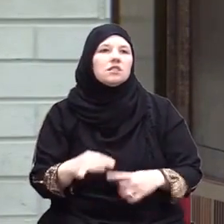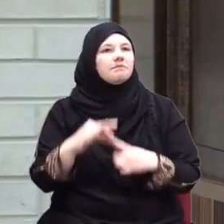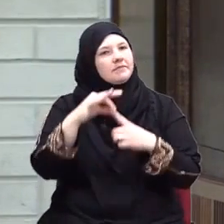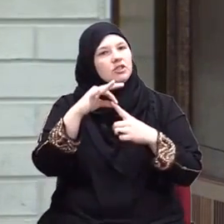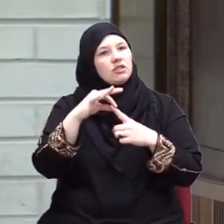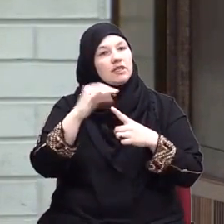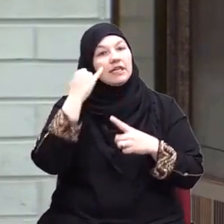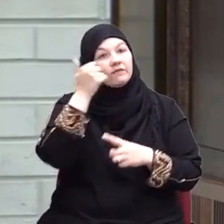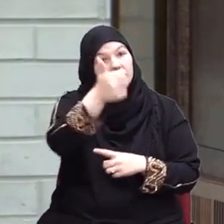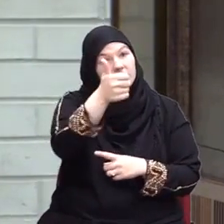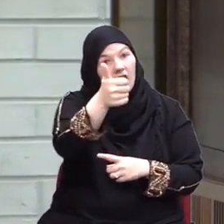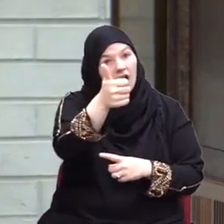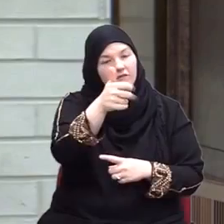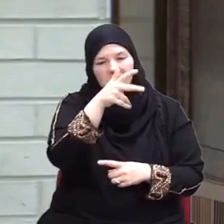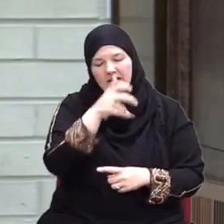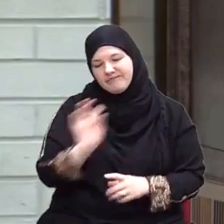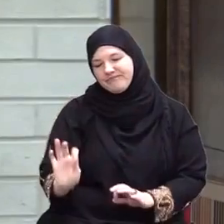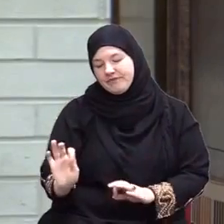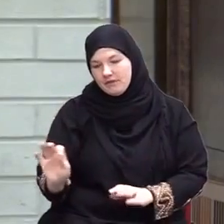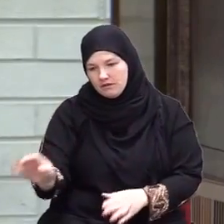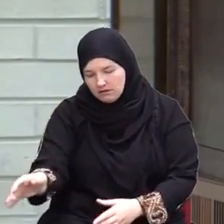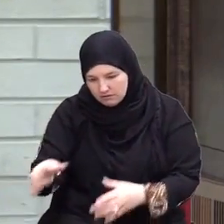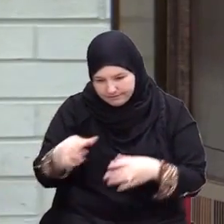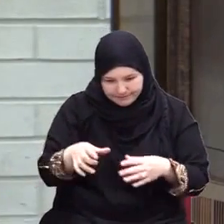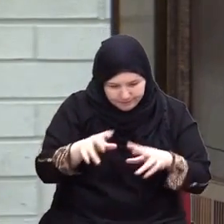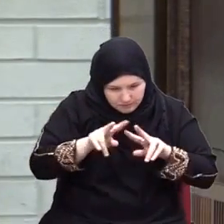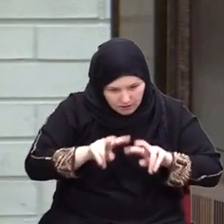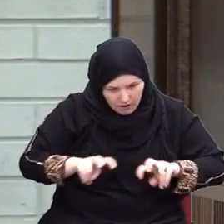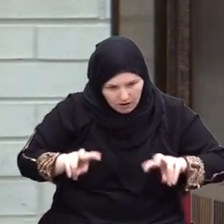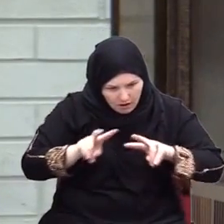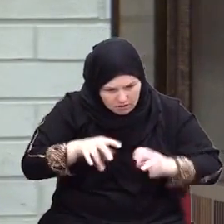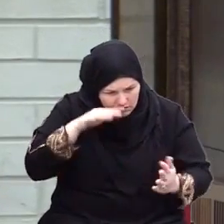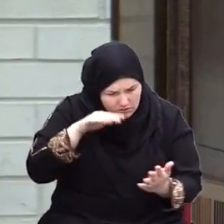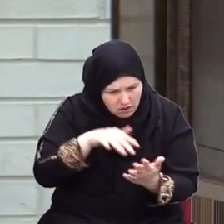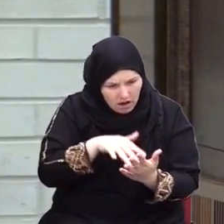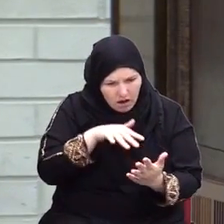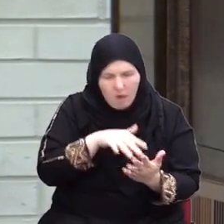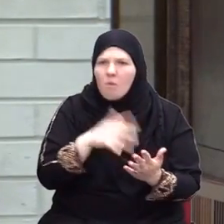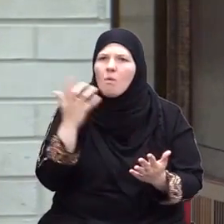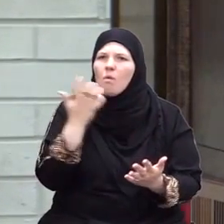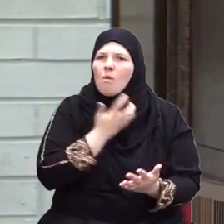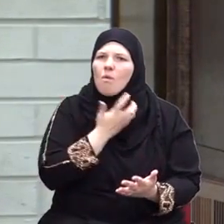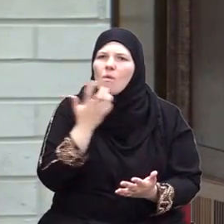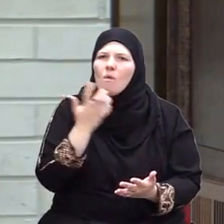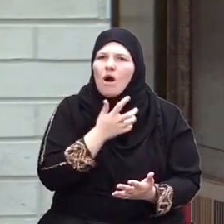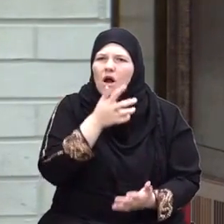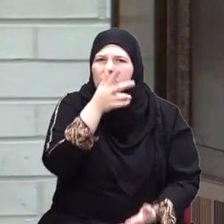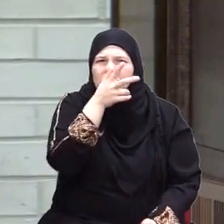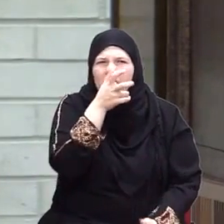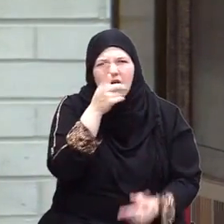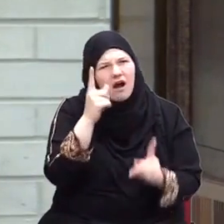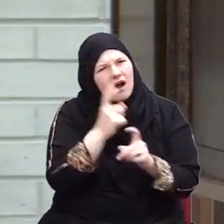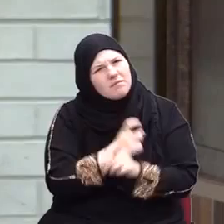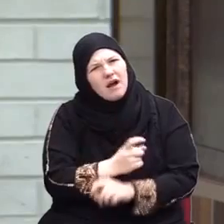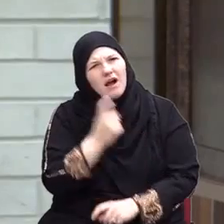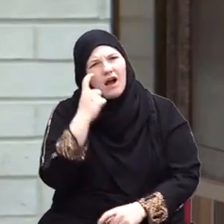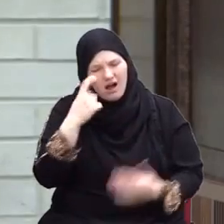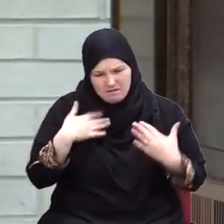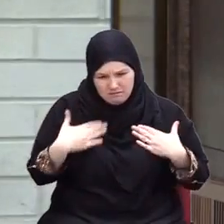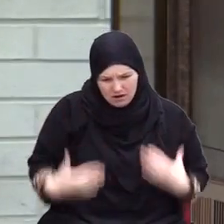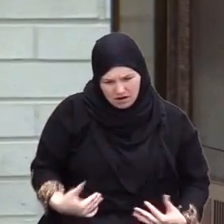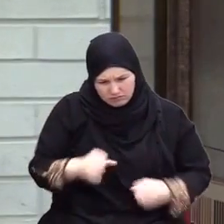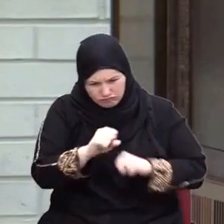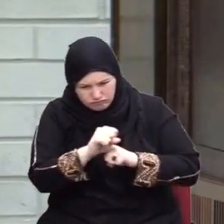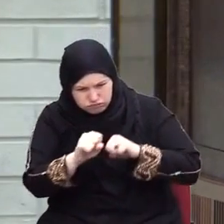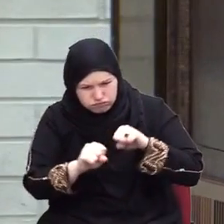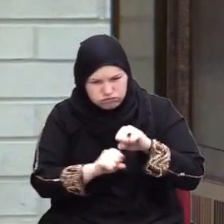study. And this is how we raise and develop our faith in Allah and our faith in His book.